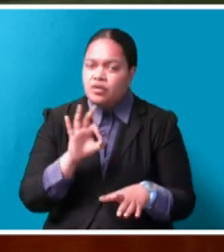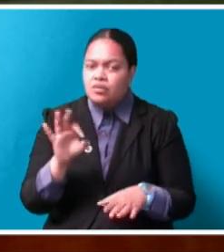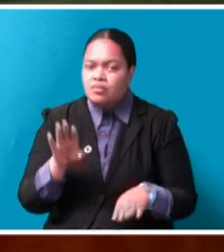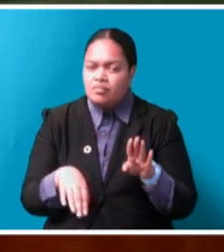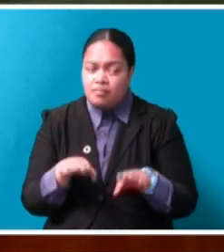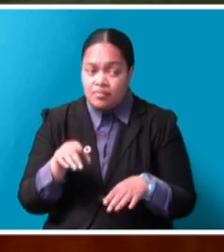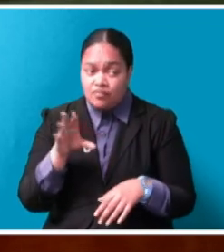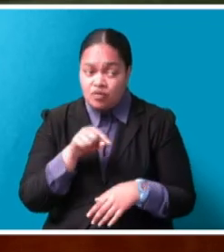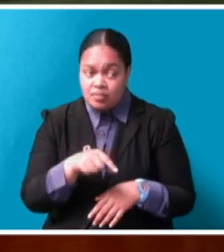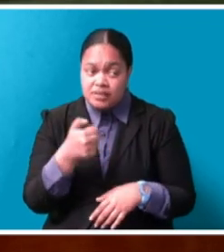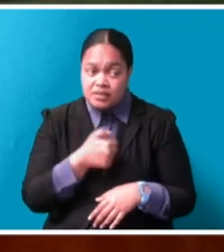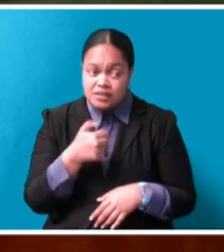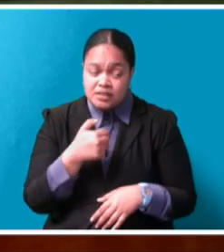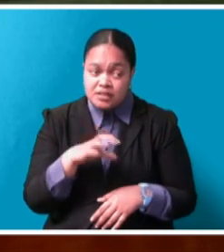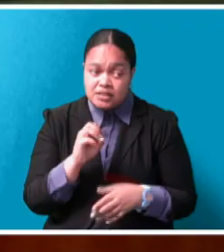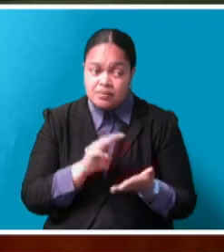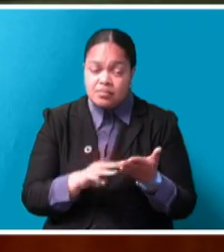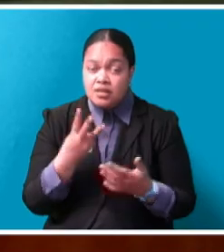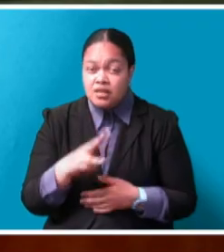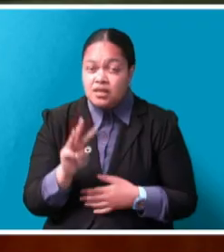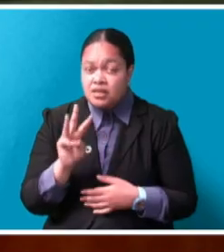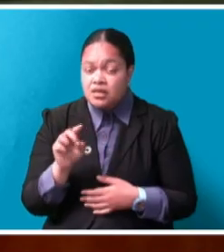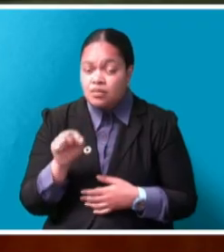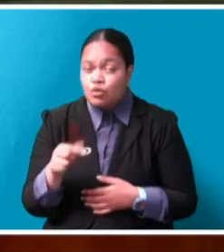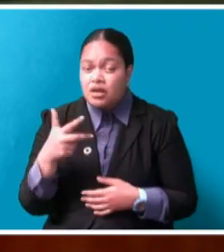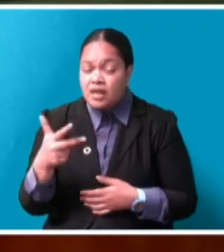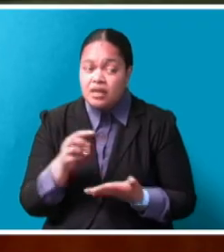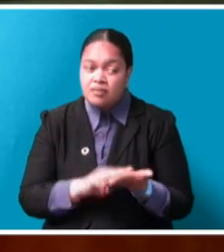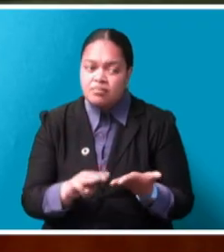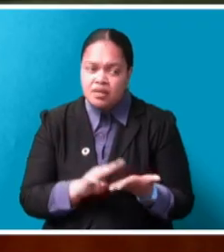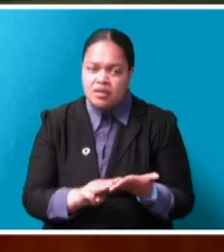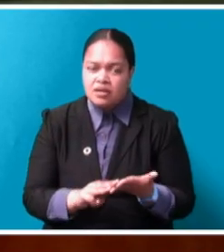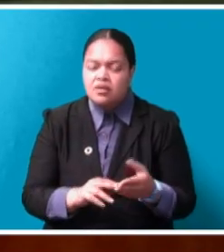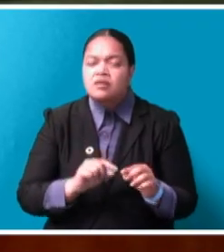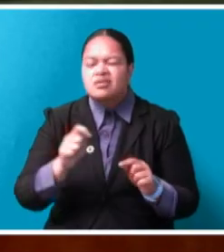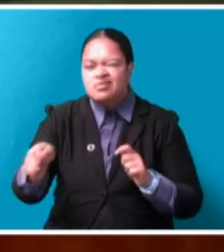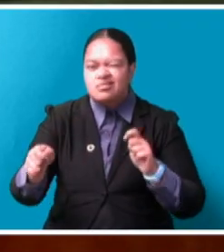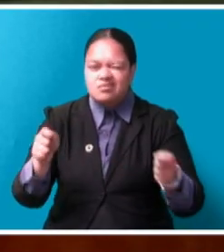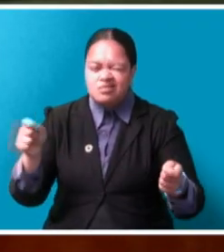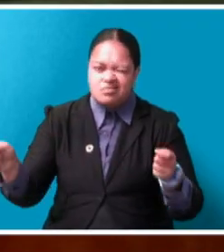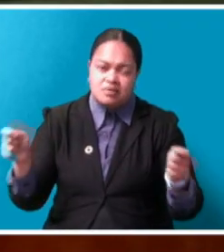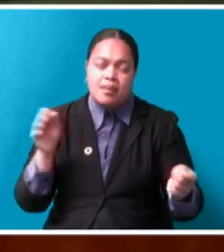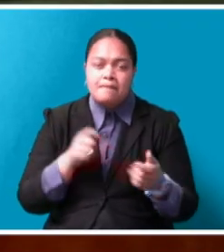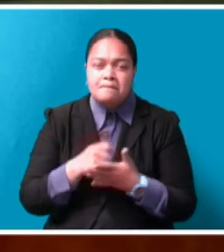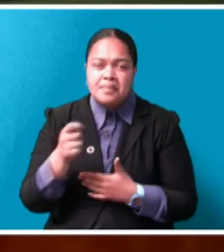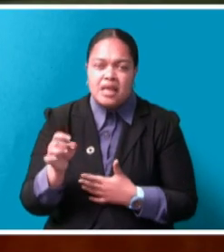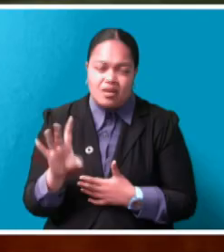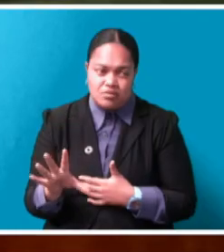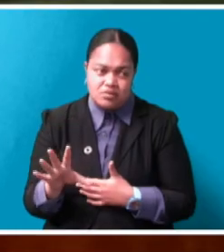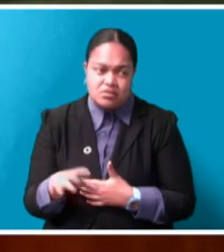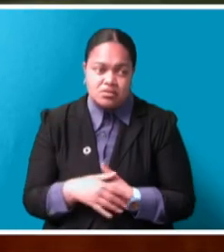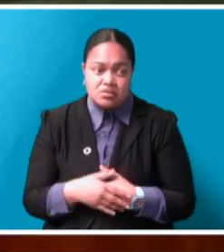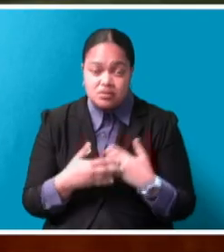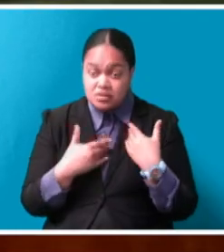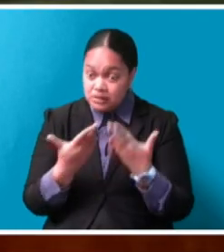of that 60 million, only 33.8 million actually reached our citizens as direct payouts. To give you a